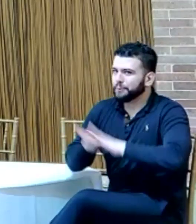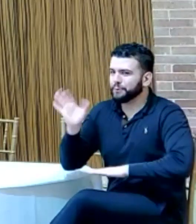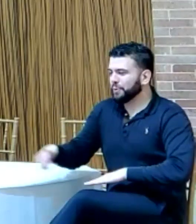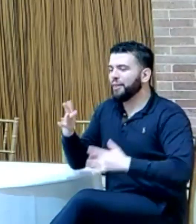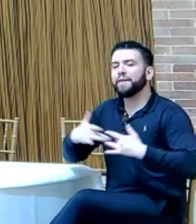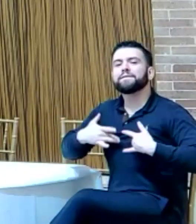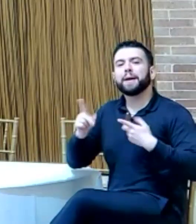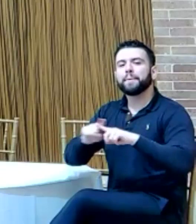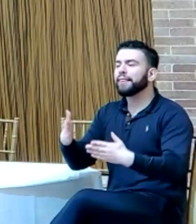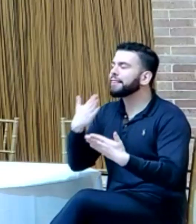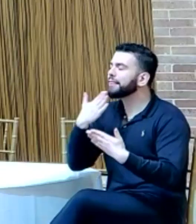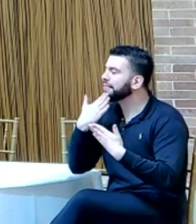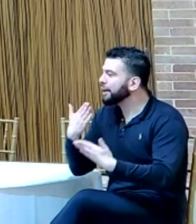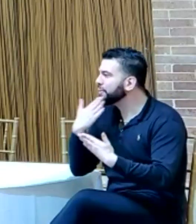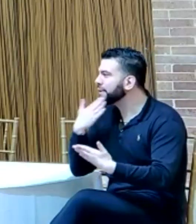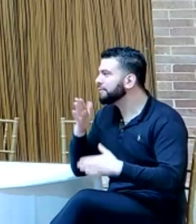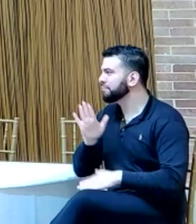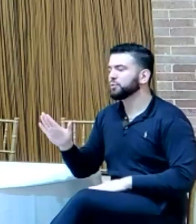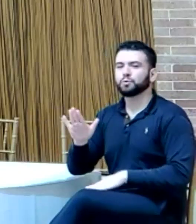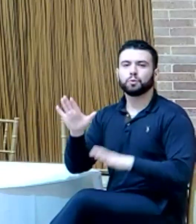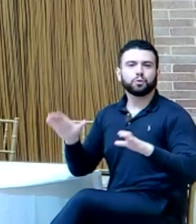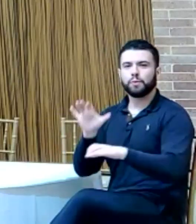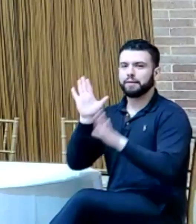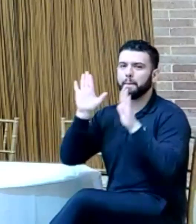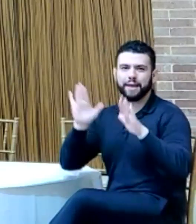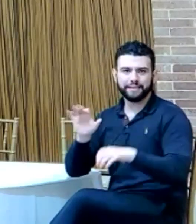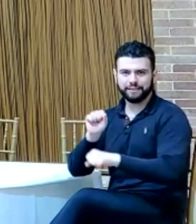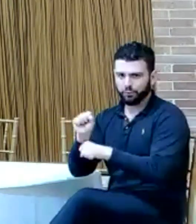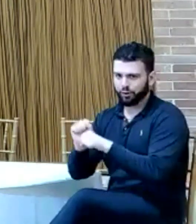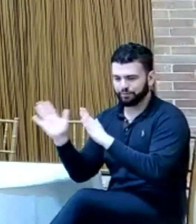having me you guys doing great work and keep it up